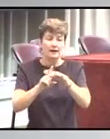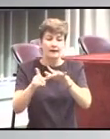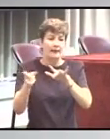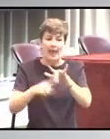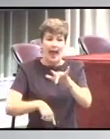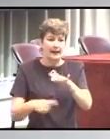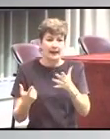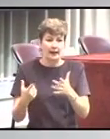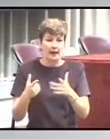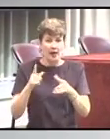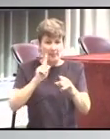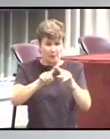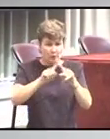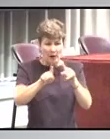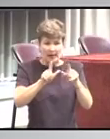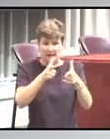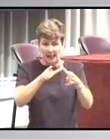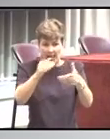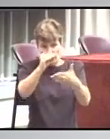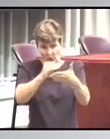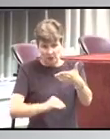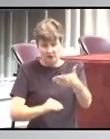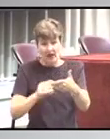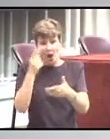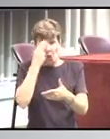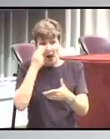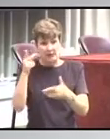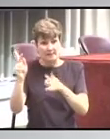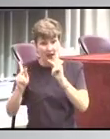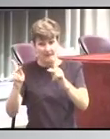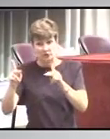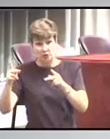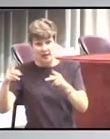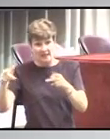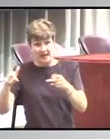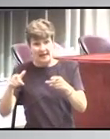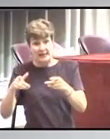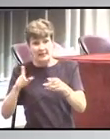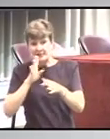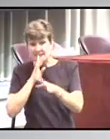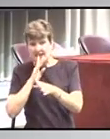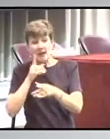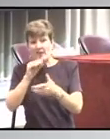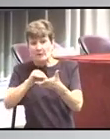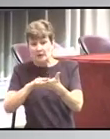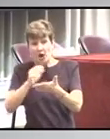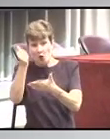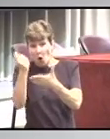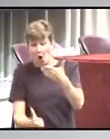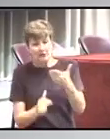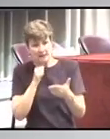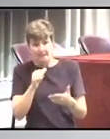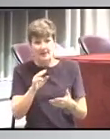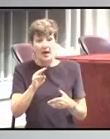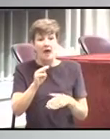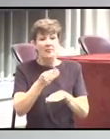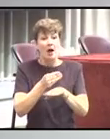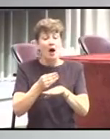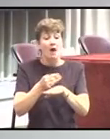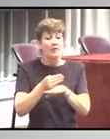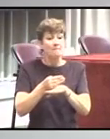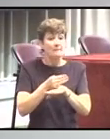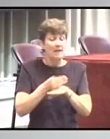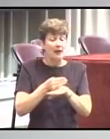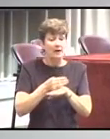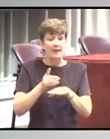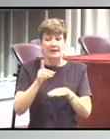a breakdown of the languages that Hawaii's population speaks. And for the Micronesian languages, for